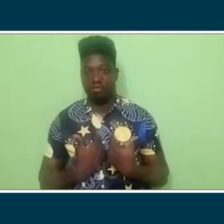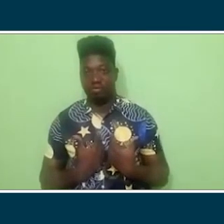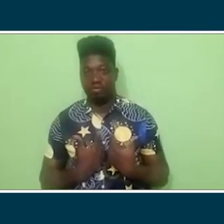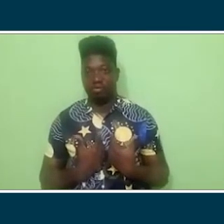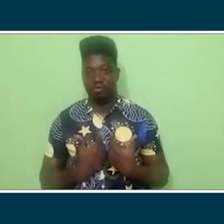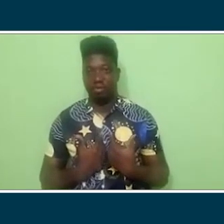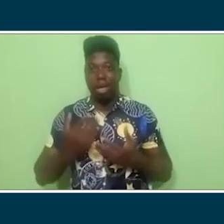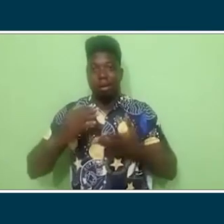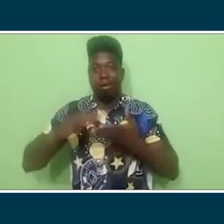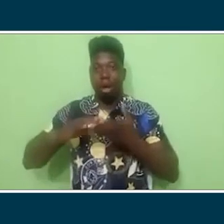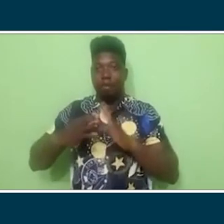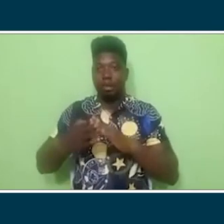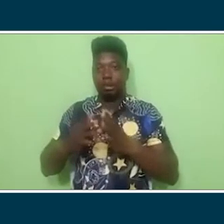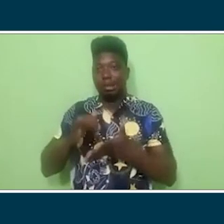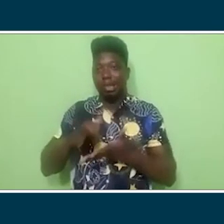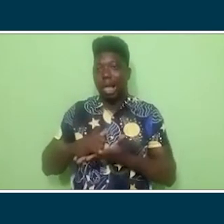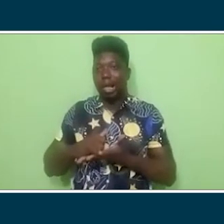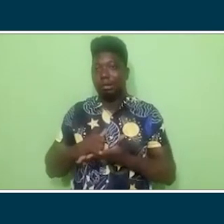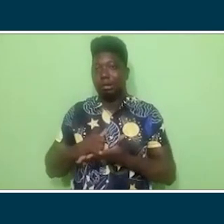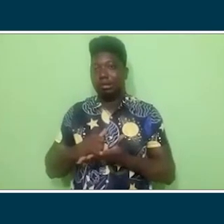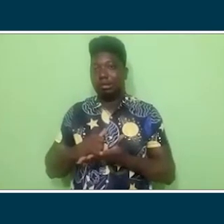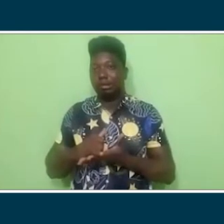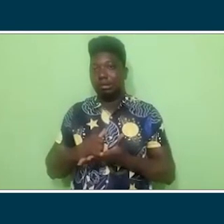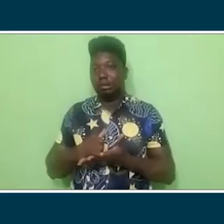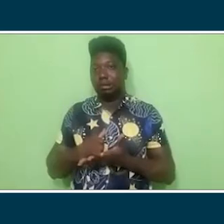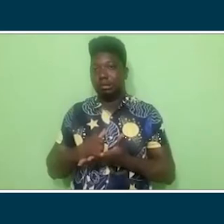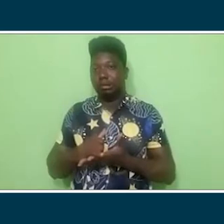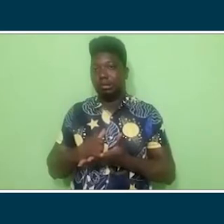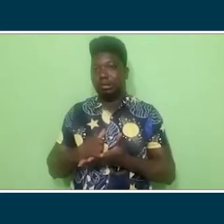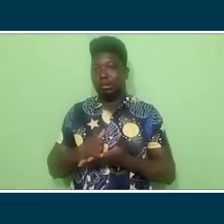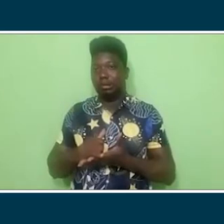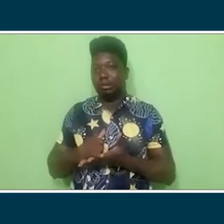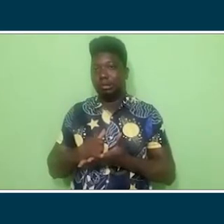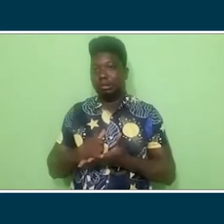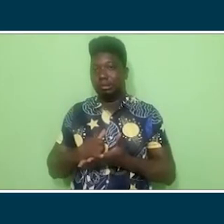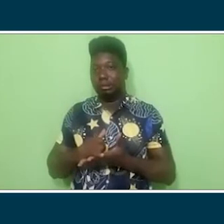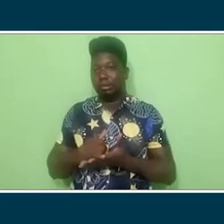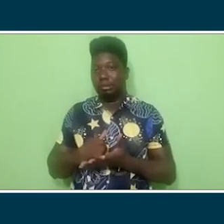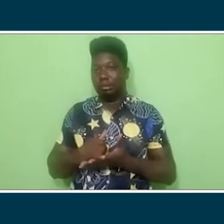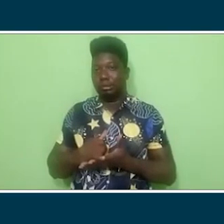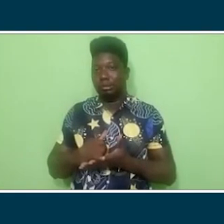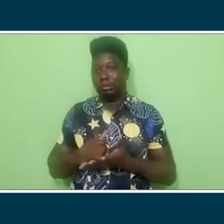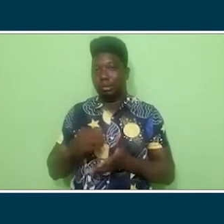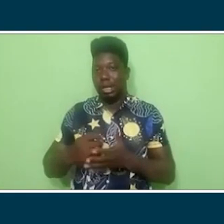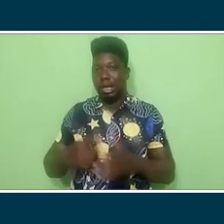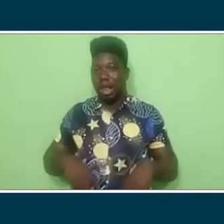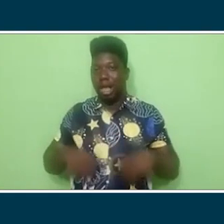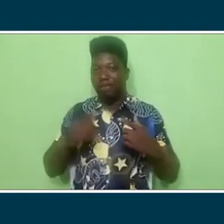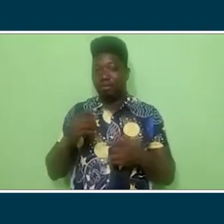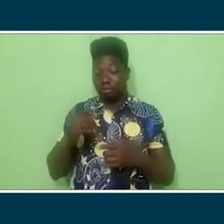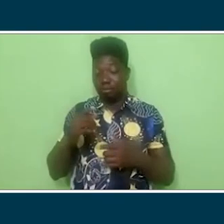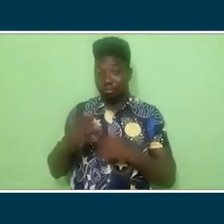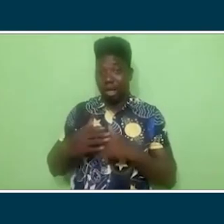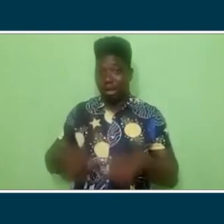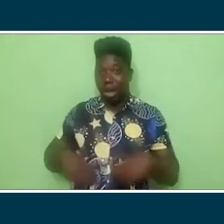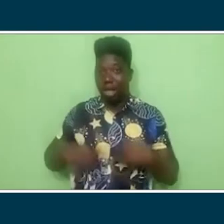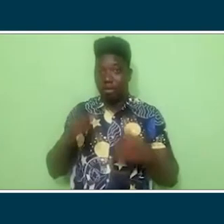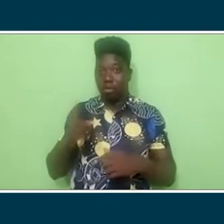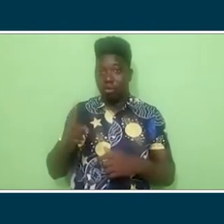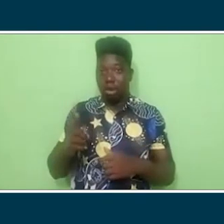community that in life where there are kind of a systems of accountability and checks and balances.